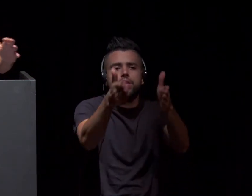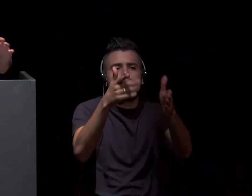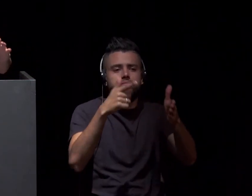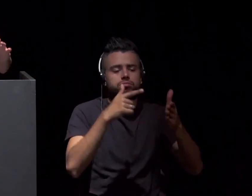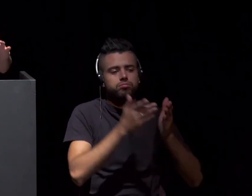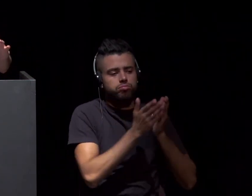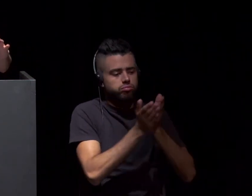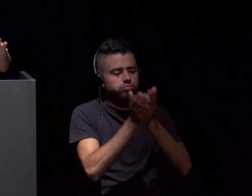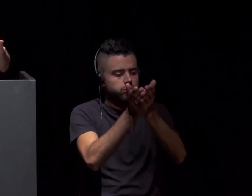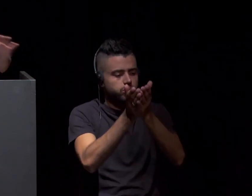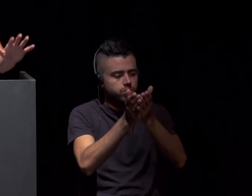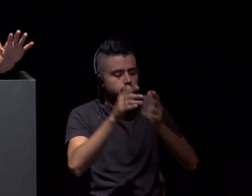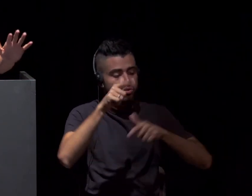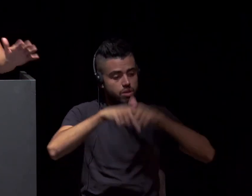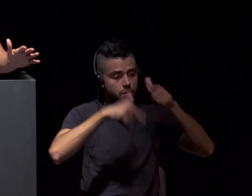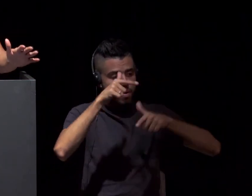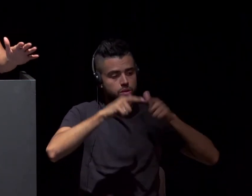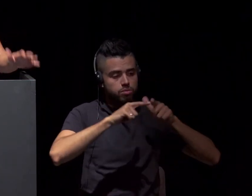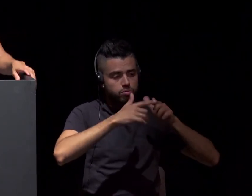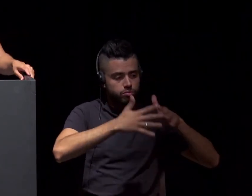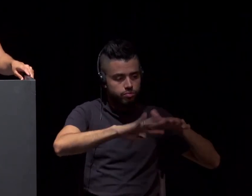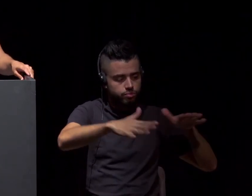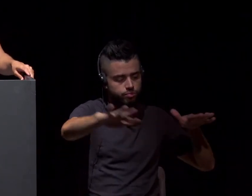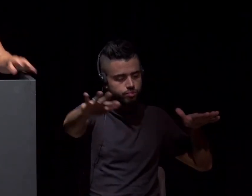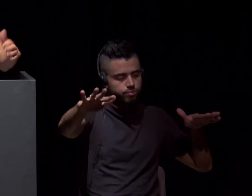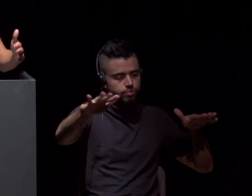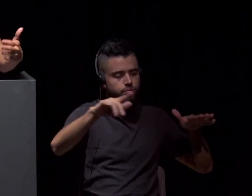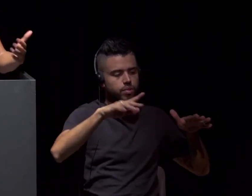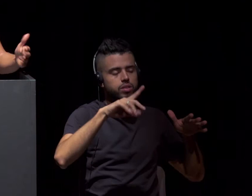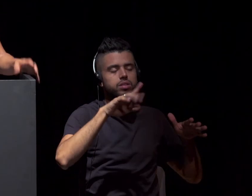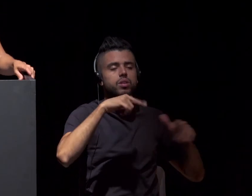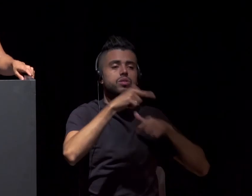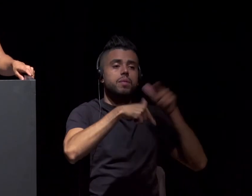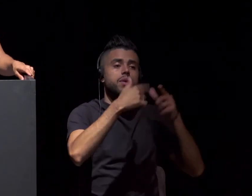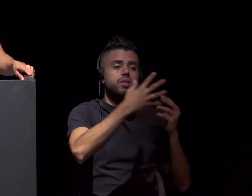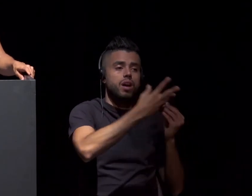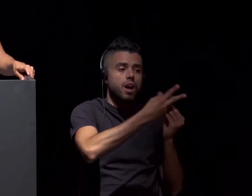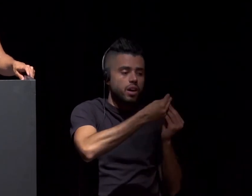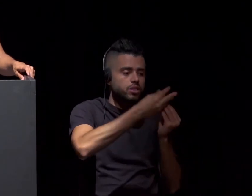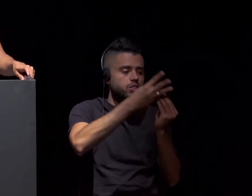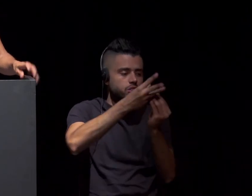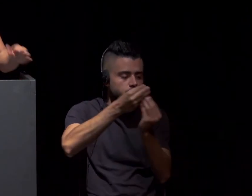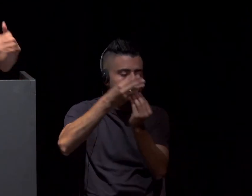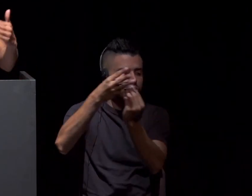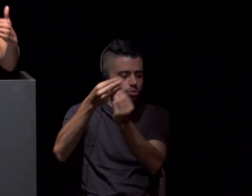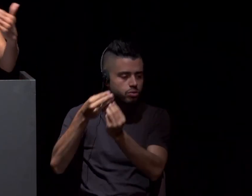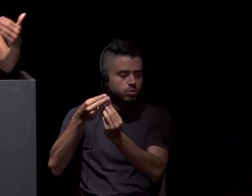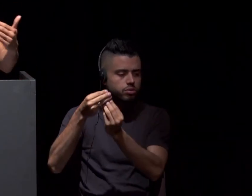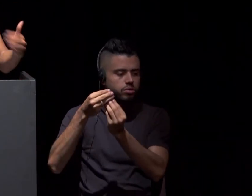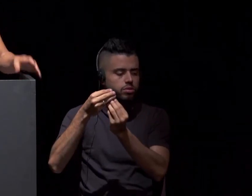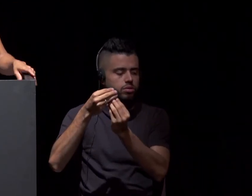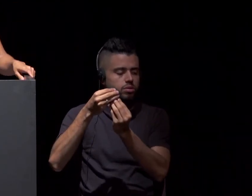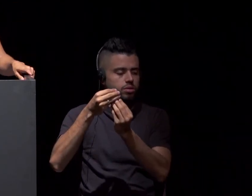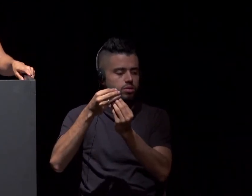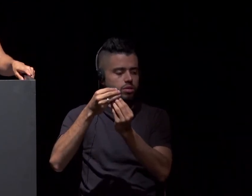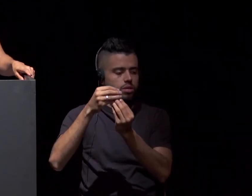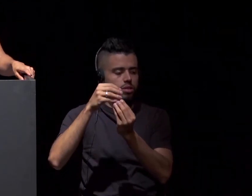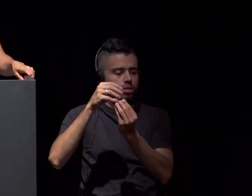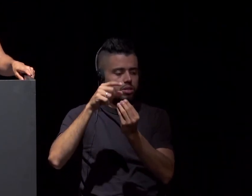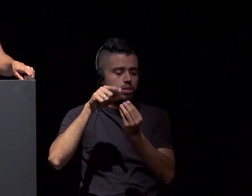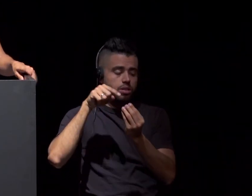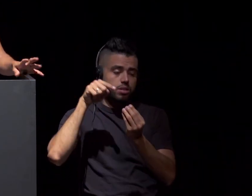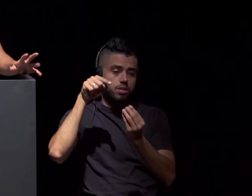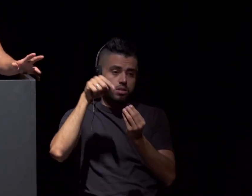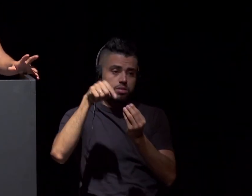of that diasporic road with which I have been contending for the